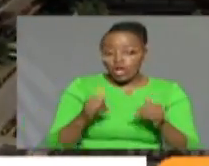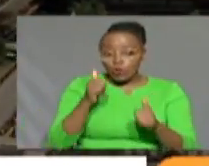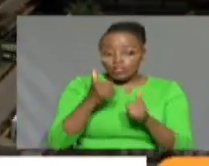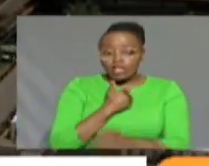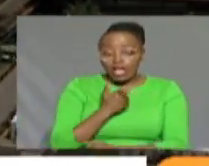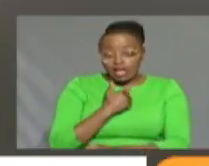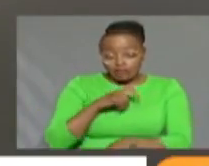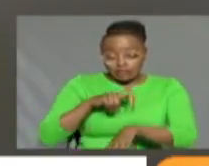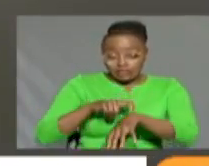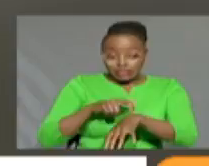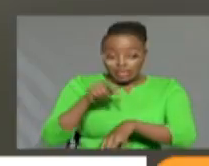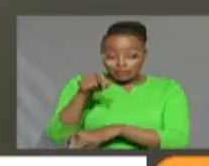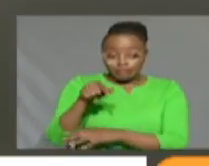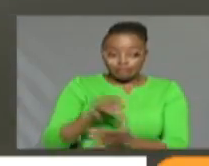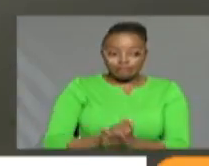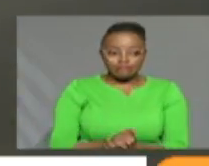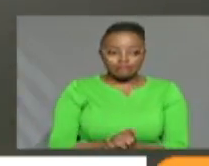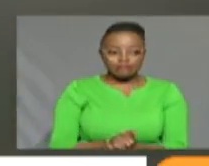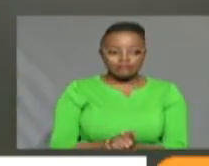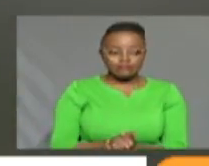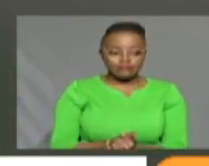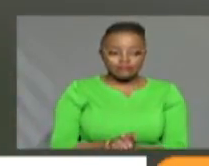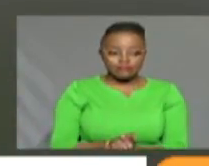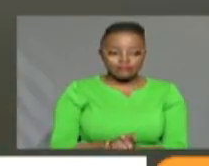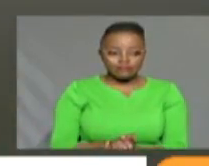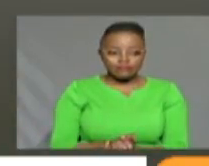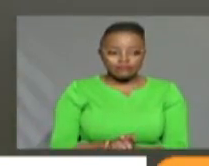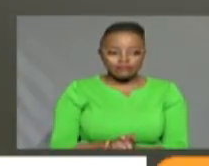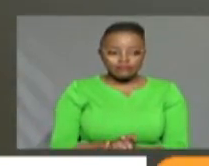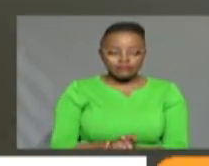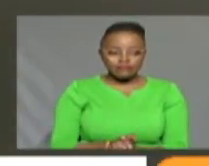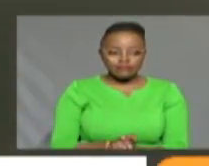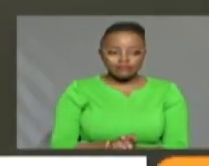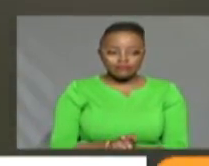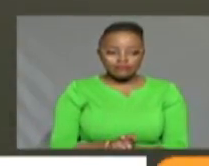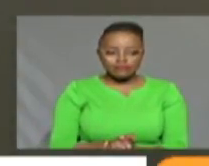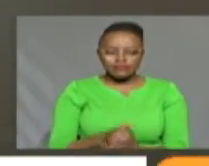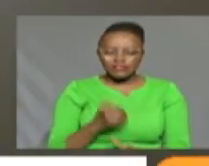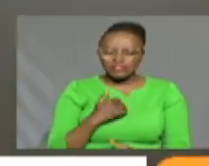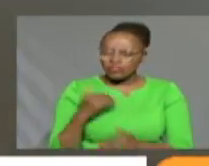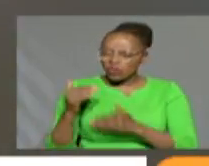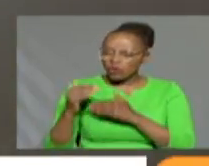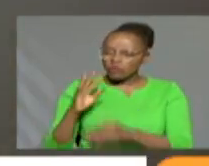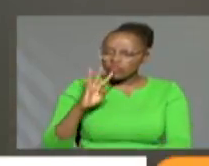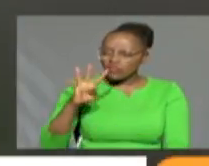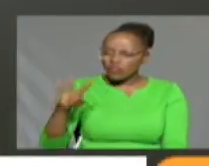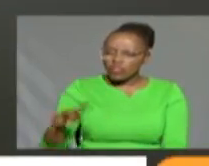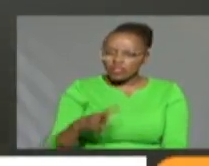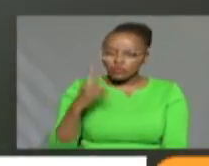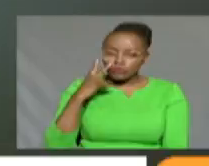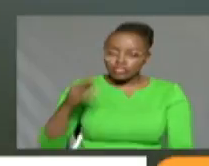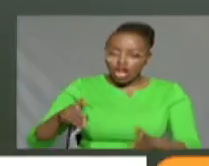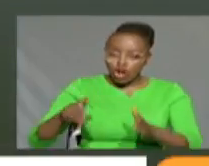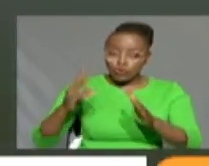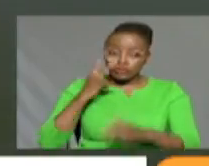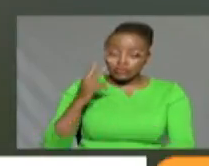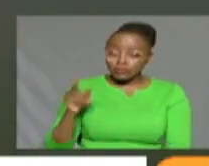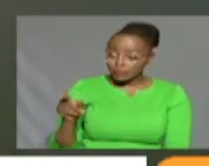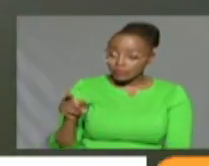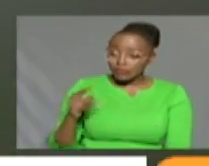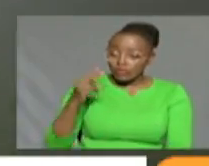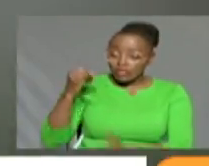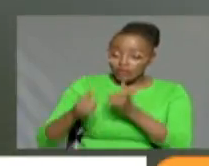of the moment. Chief of staff, wewe, uko na cash was karibu 4,000. Ebu angalia hii barabara yako, ebu ndio line ya